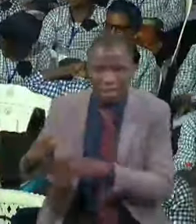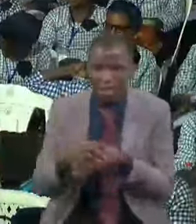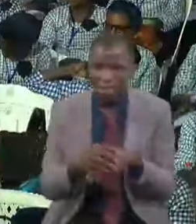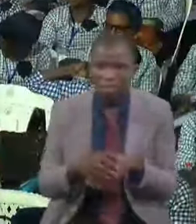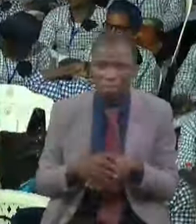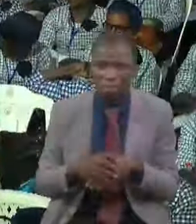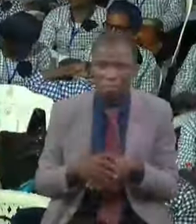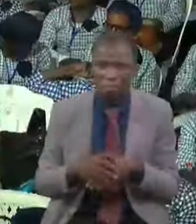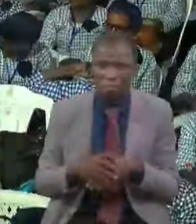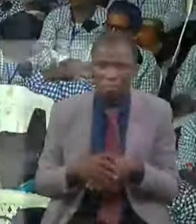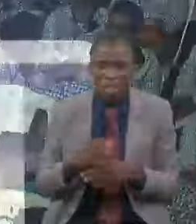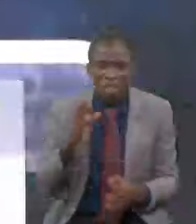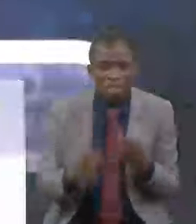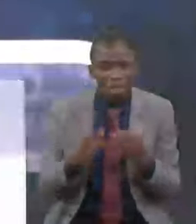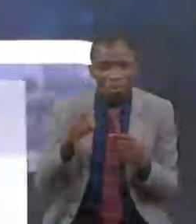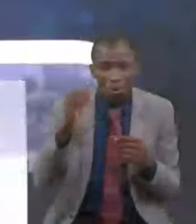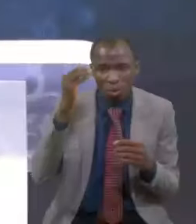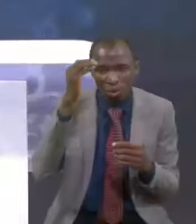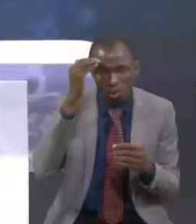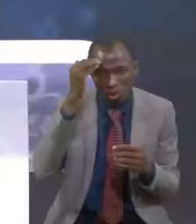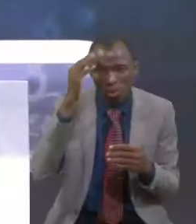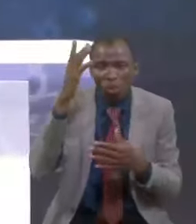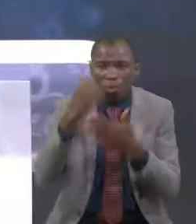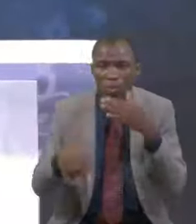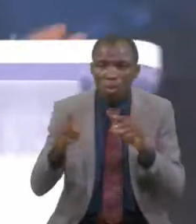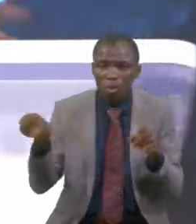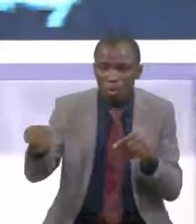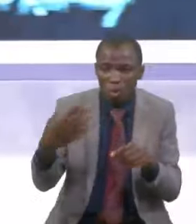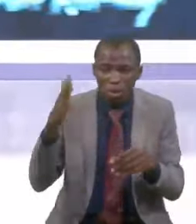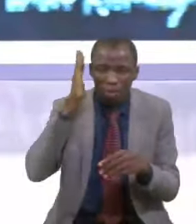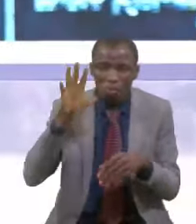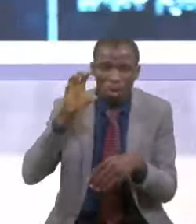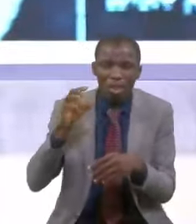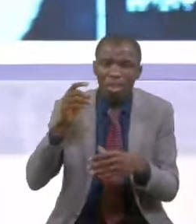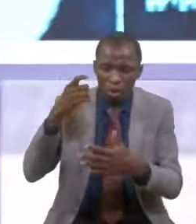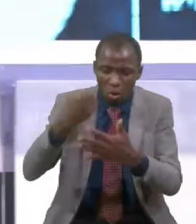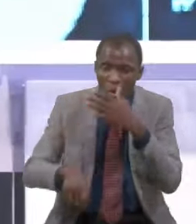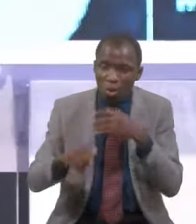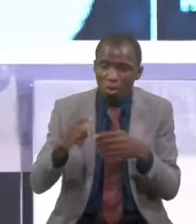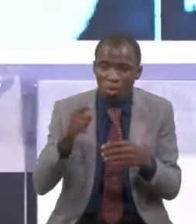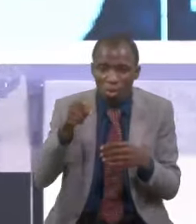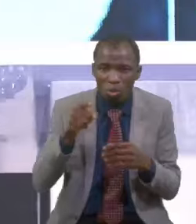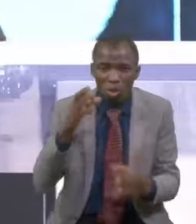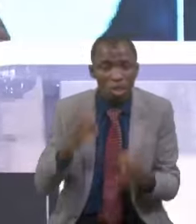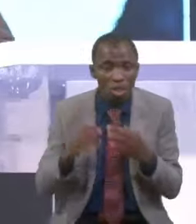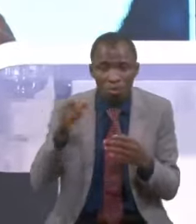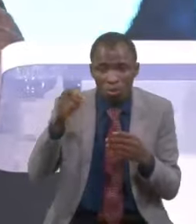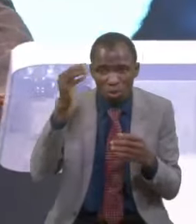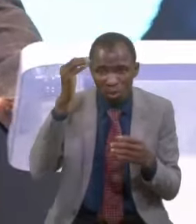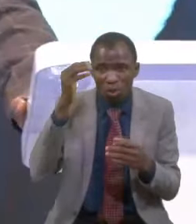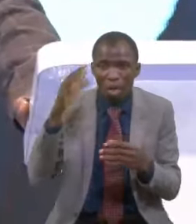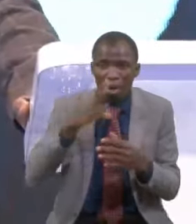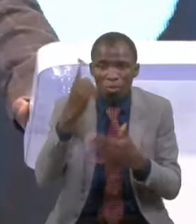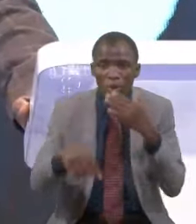what those things will cost you, and what those things will take away from you, and eventually